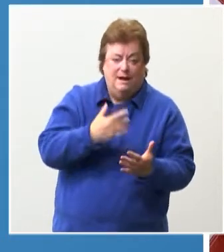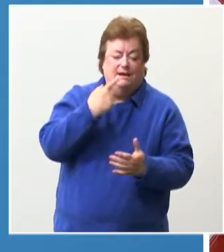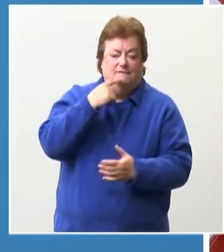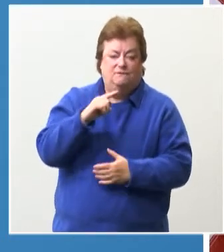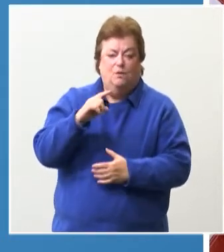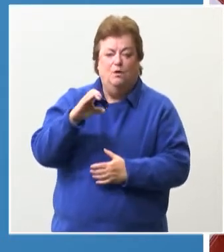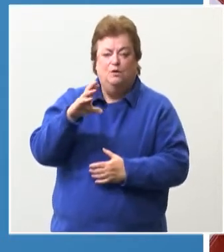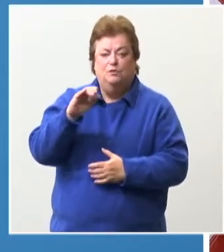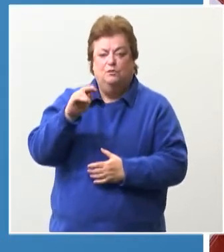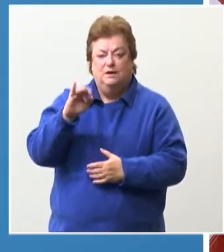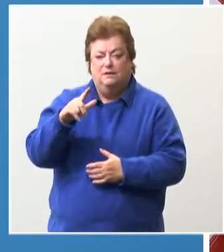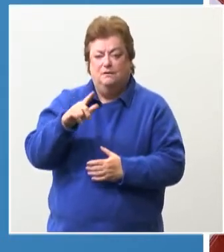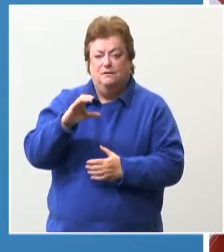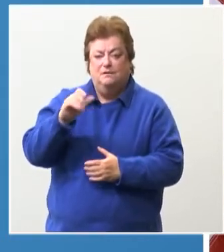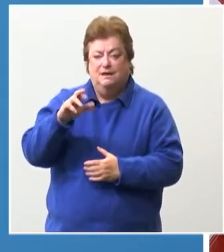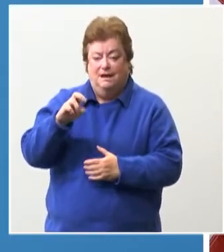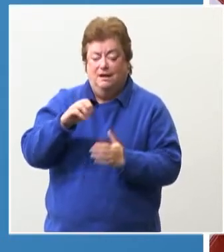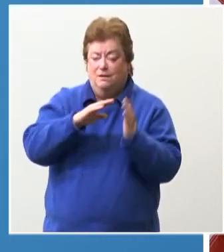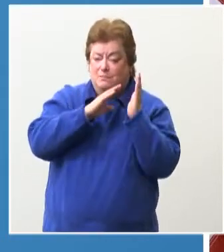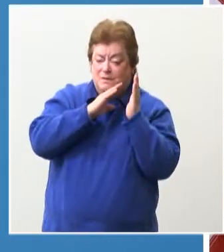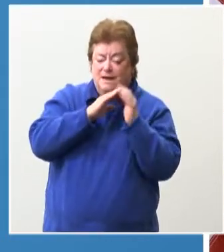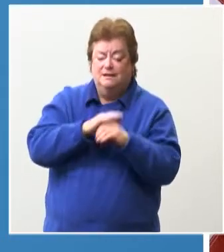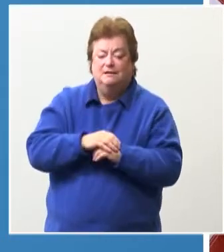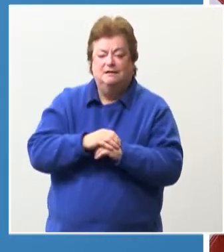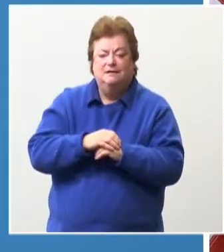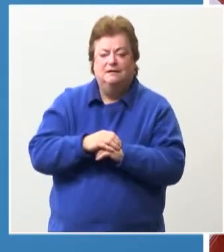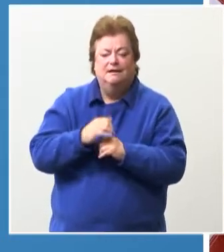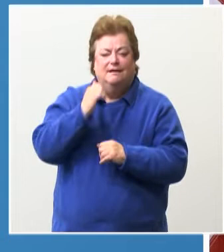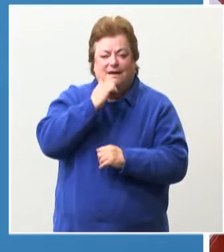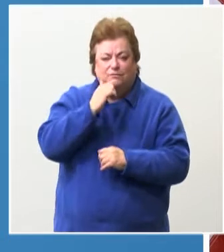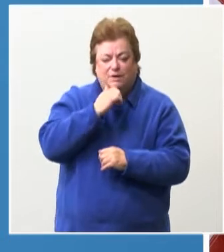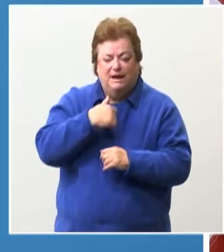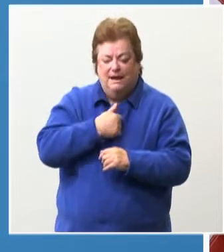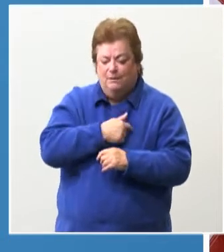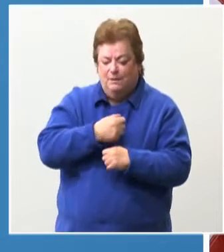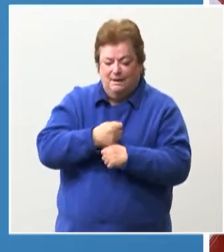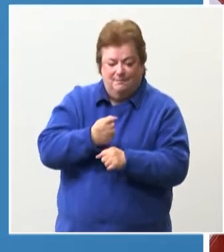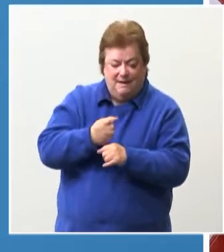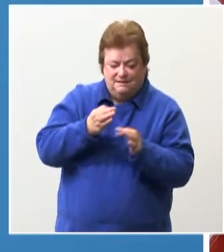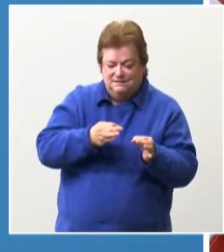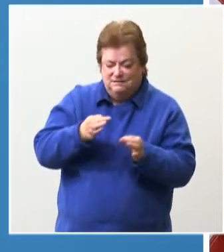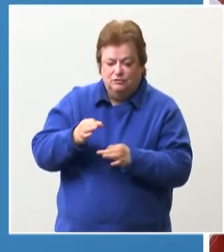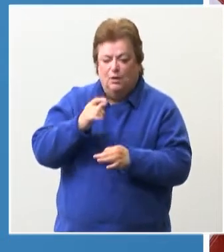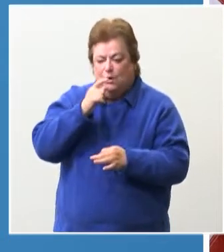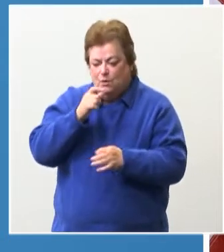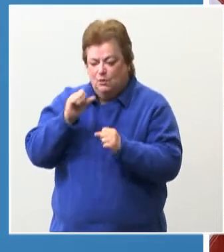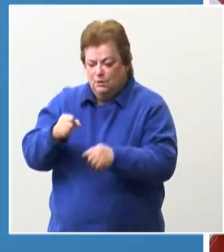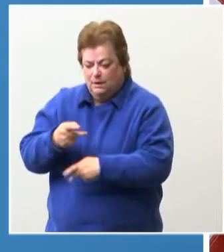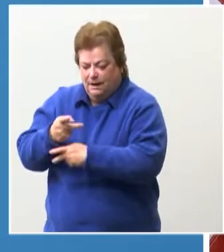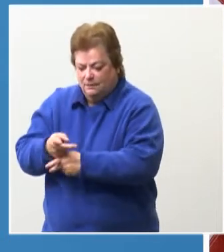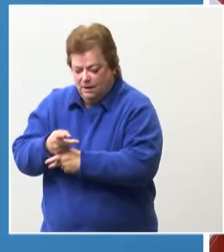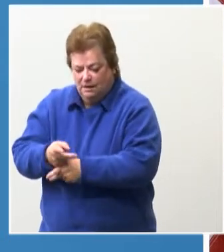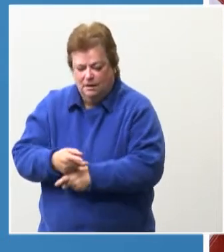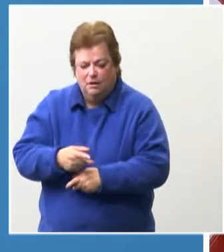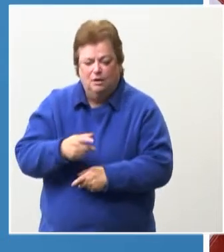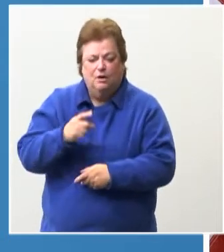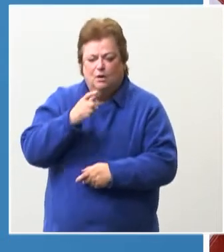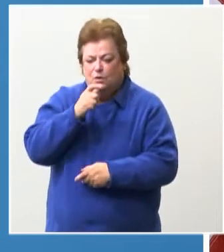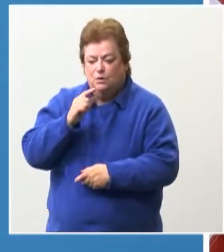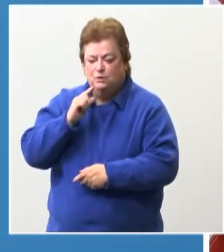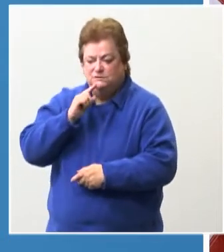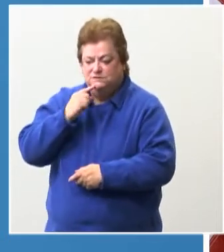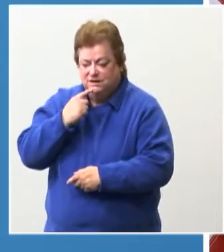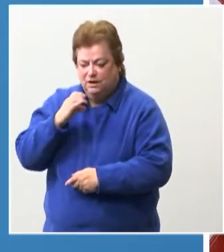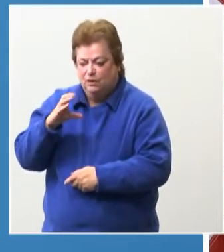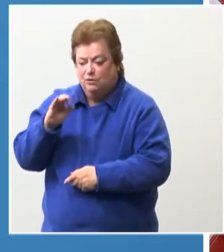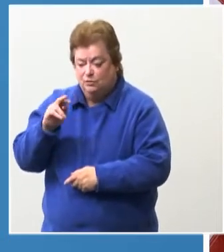bed. Every day we make choices about who can get care and who can't, which patients are critical enough to get a